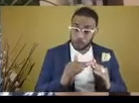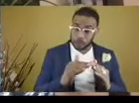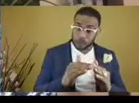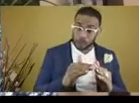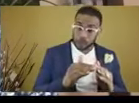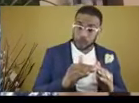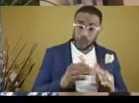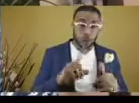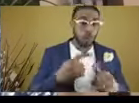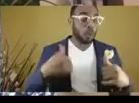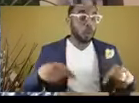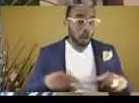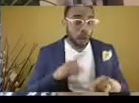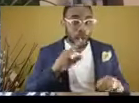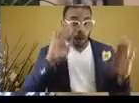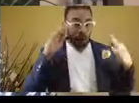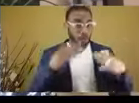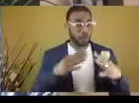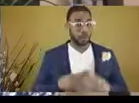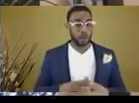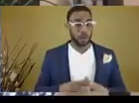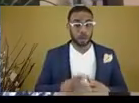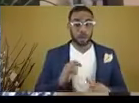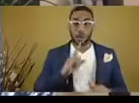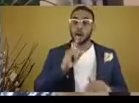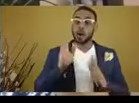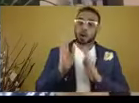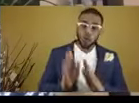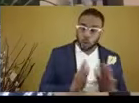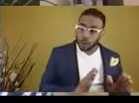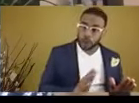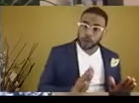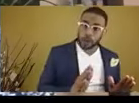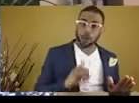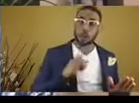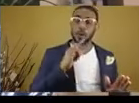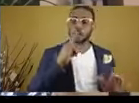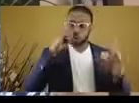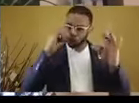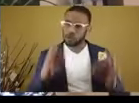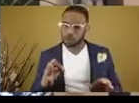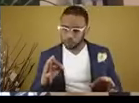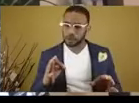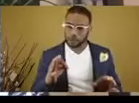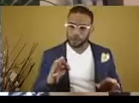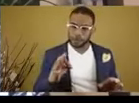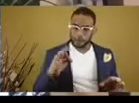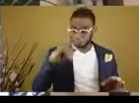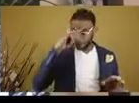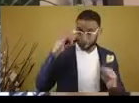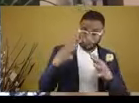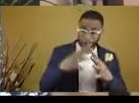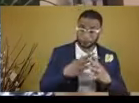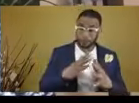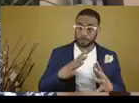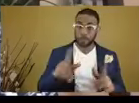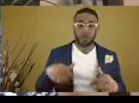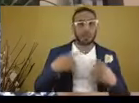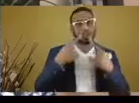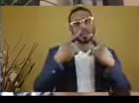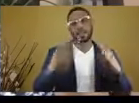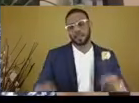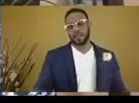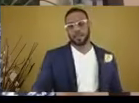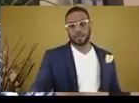But when we are focused, when we are organized, when we are determined, Black America has been successful